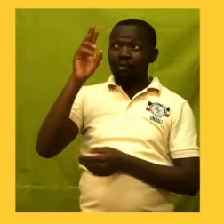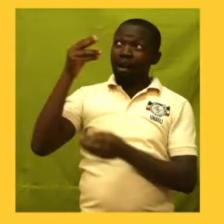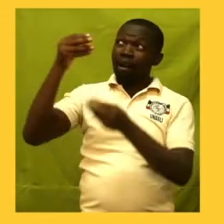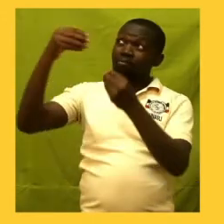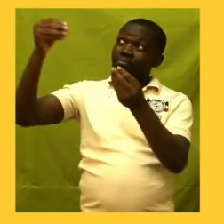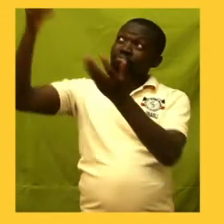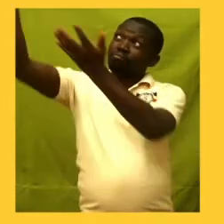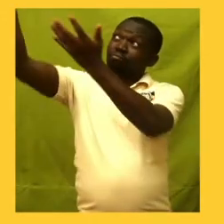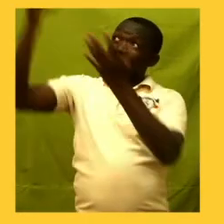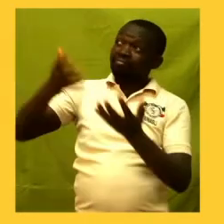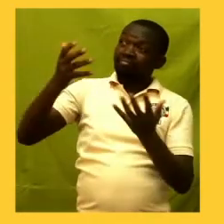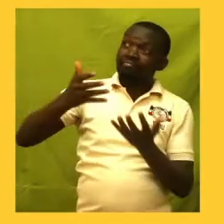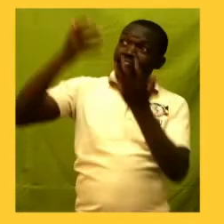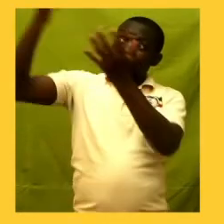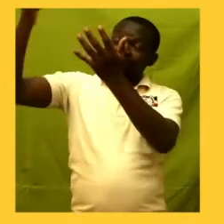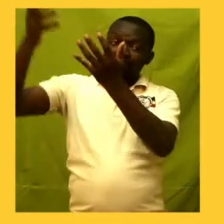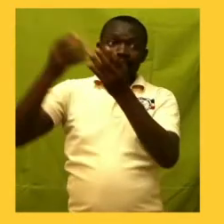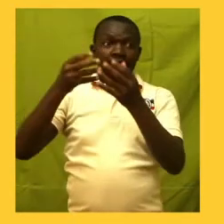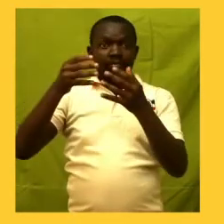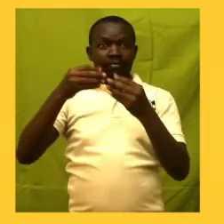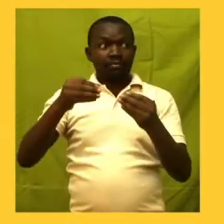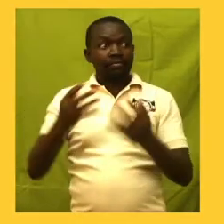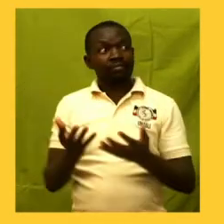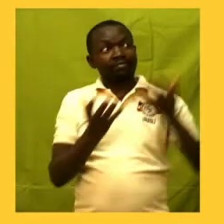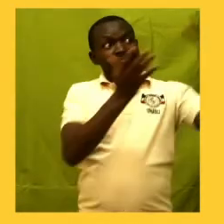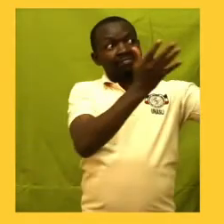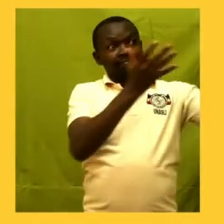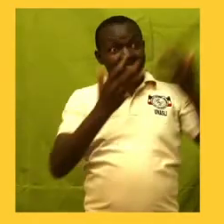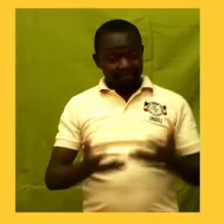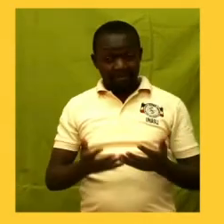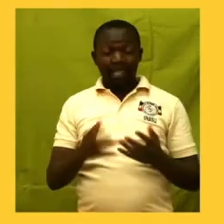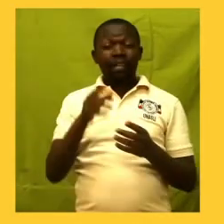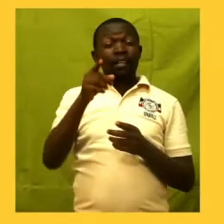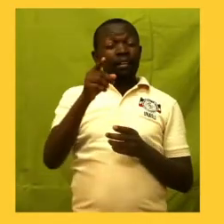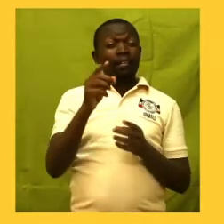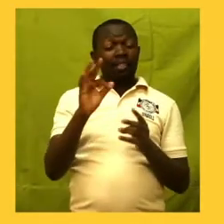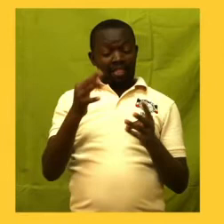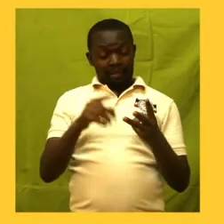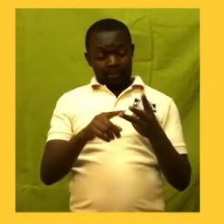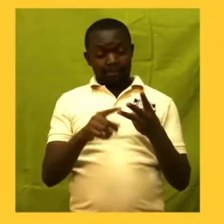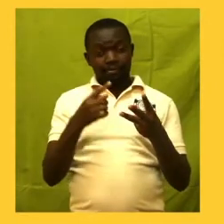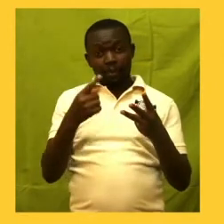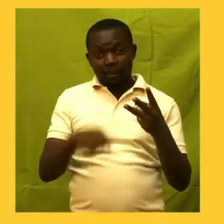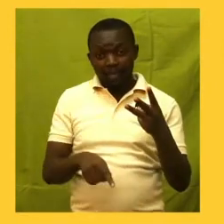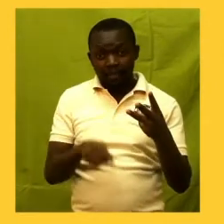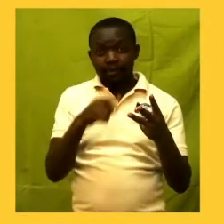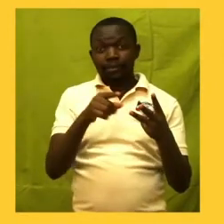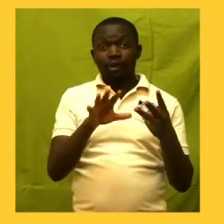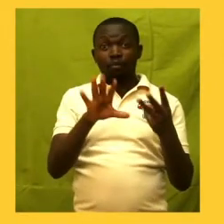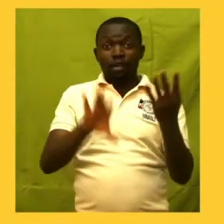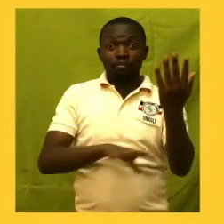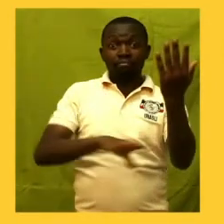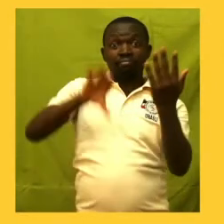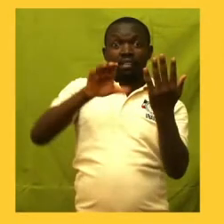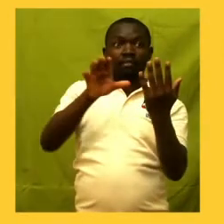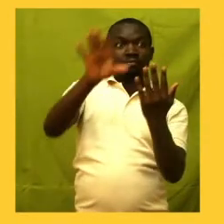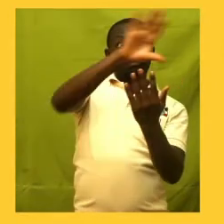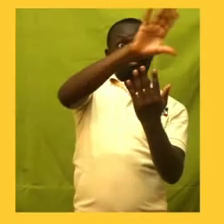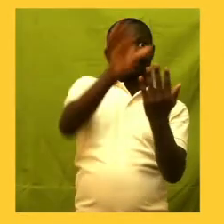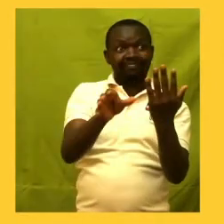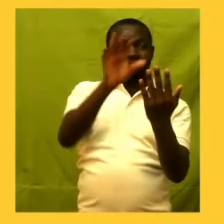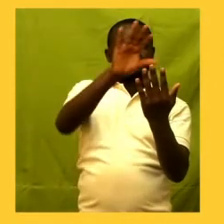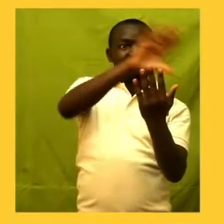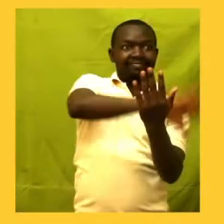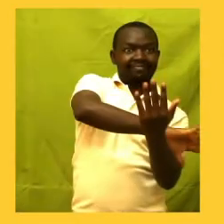international trade. And 3, we say that these water bodies are used for fishing. So in